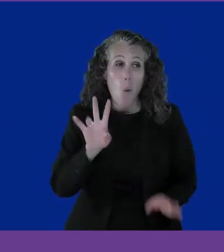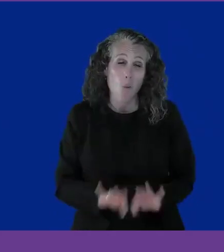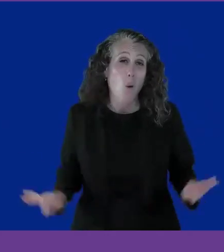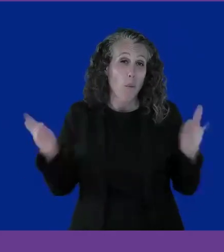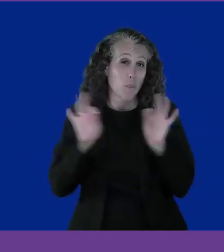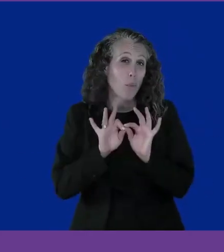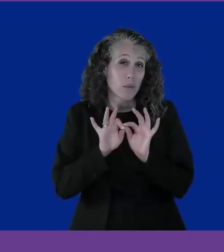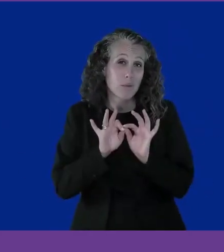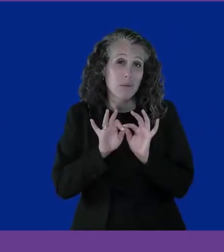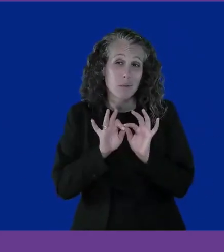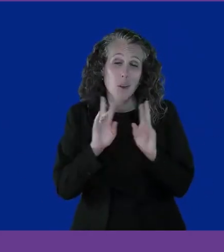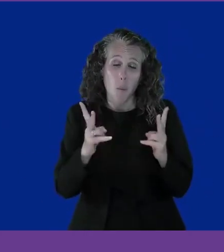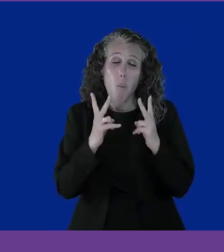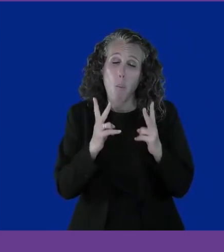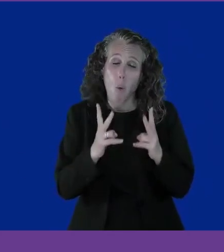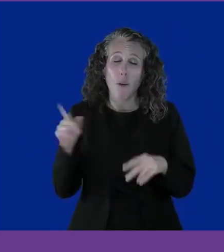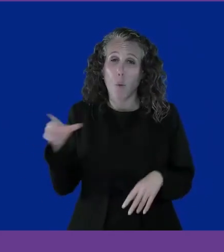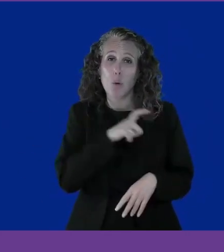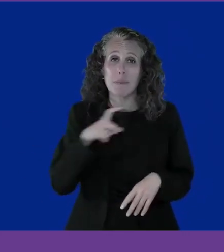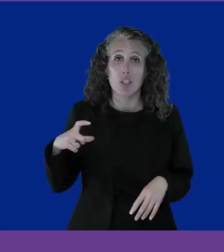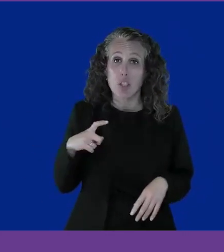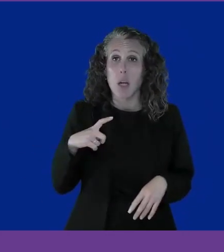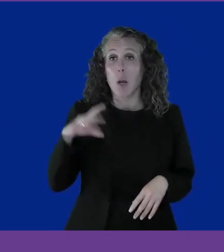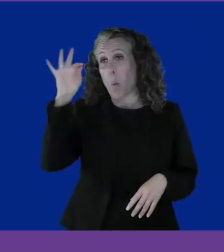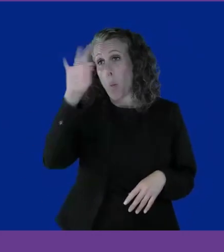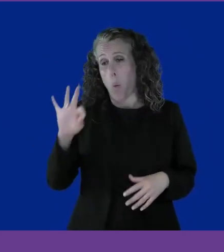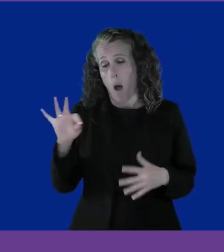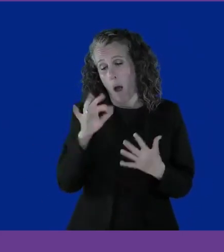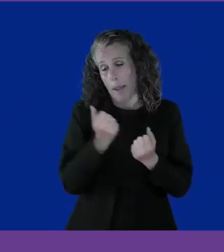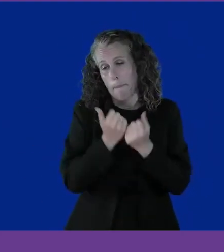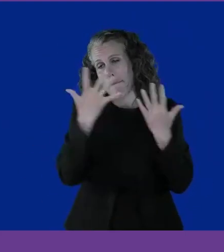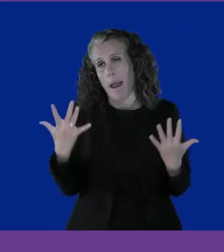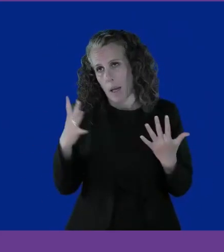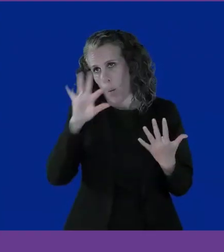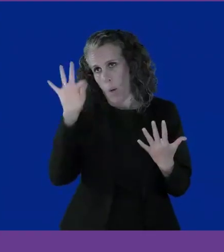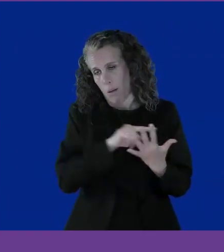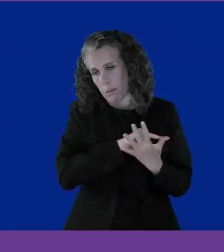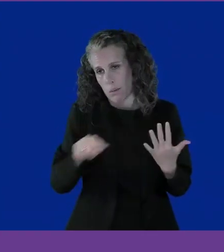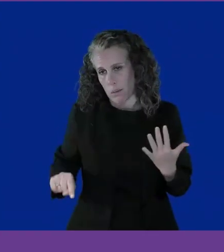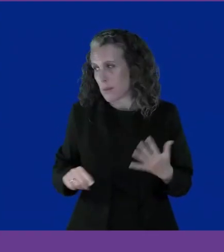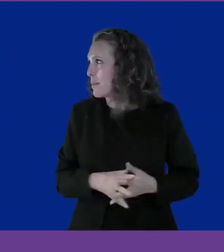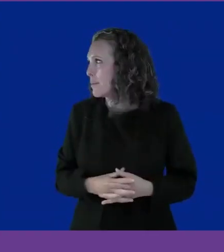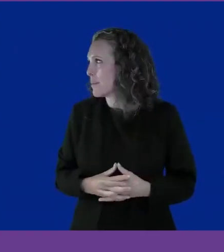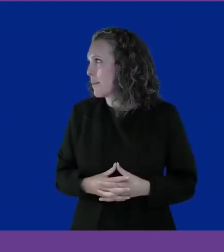Commission for several reasons, I would say. Sorry. Thank you.